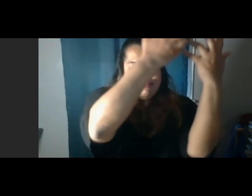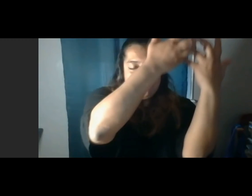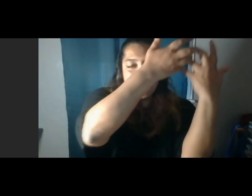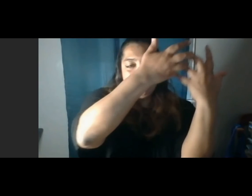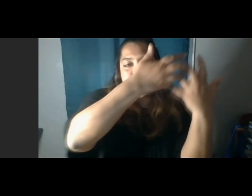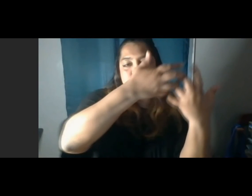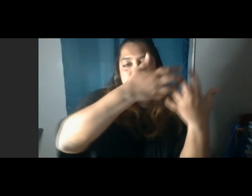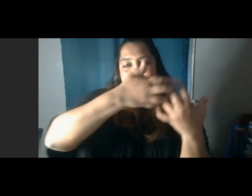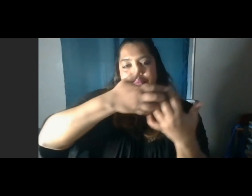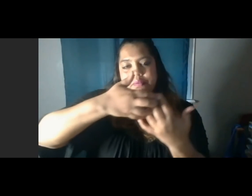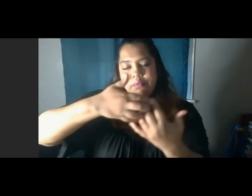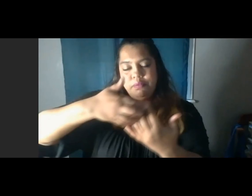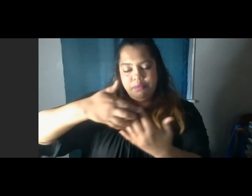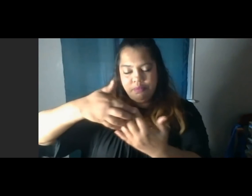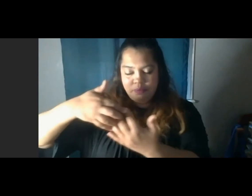Oh,